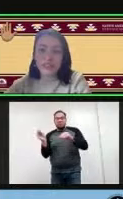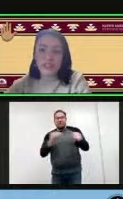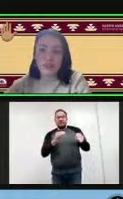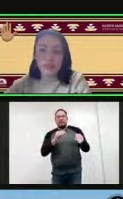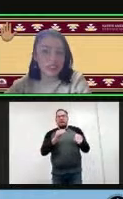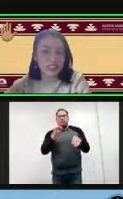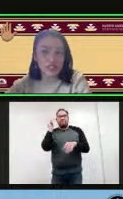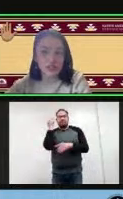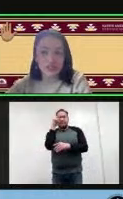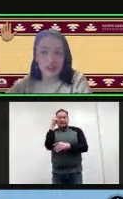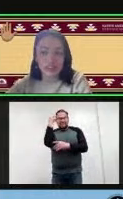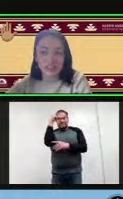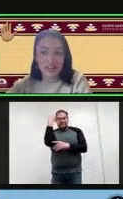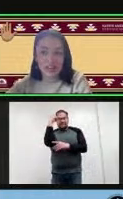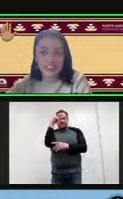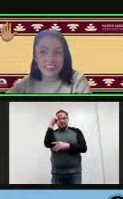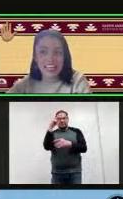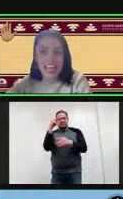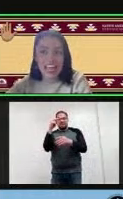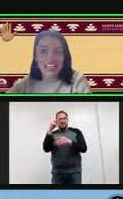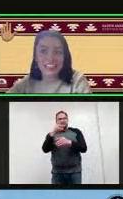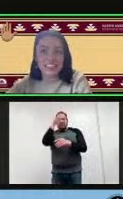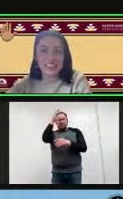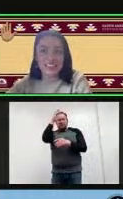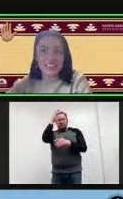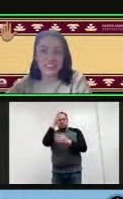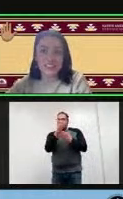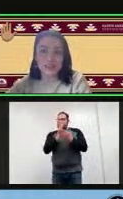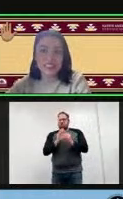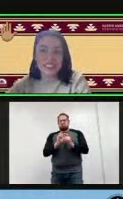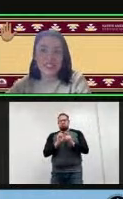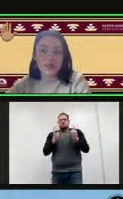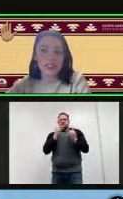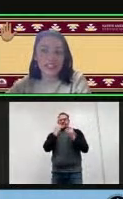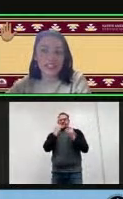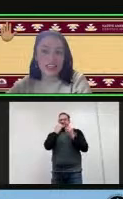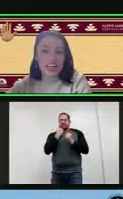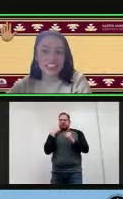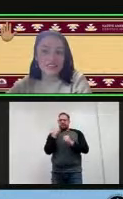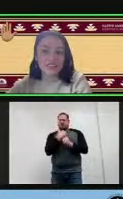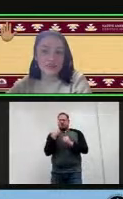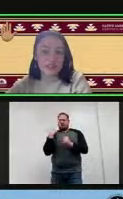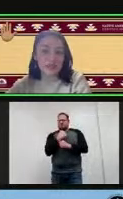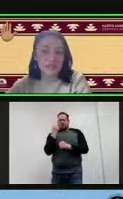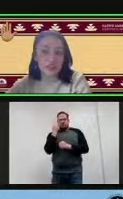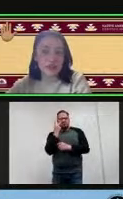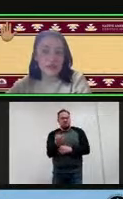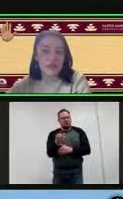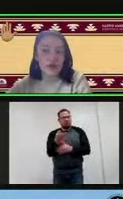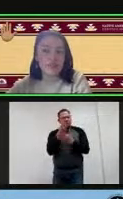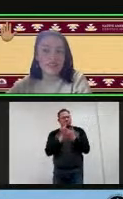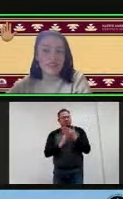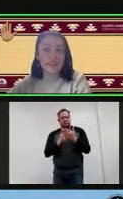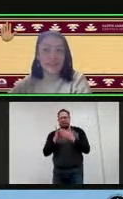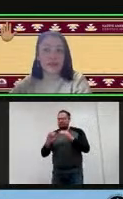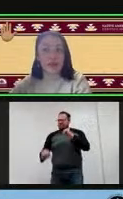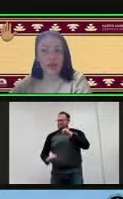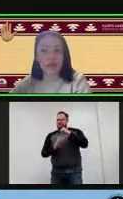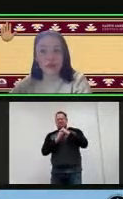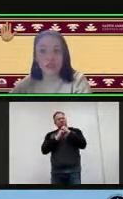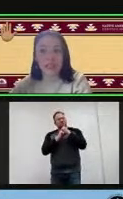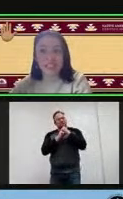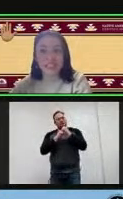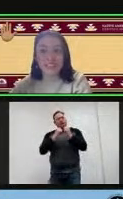parents, humility is a huge value of ours. And to me, seeing humility here actually feels really reaffirming of what even like